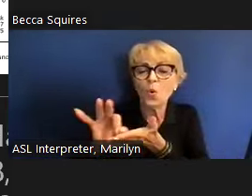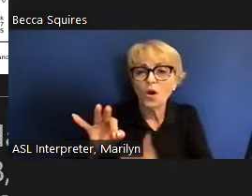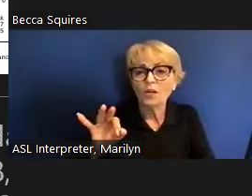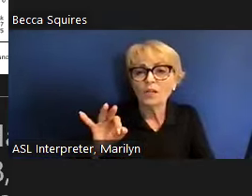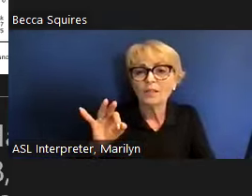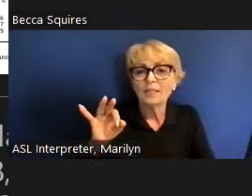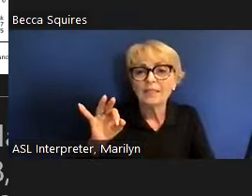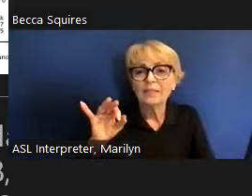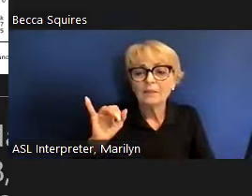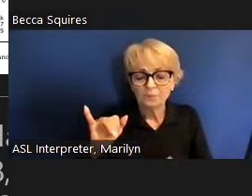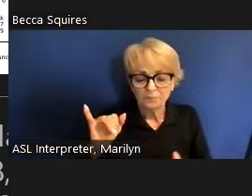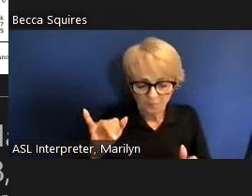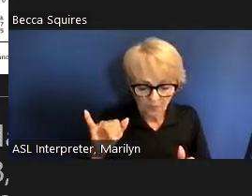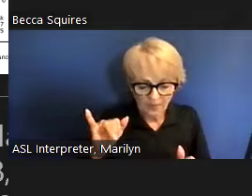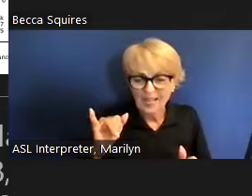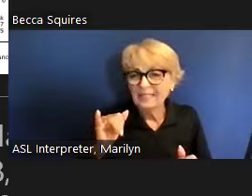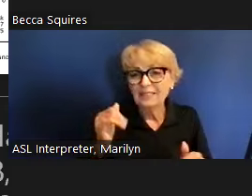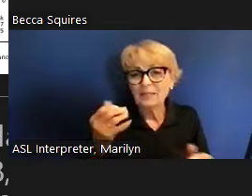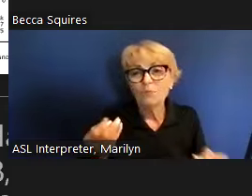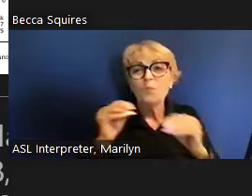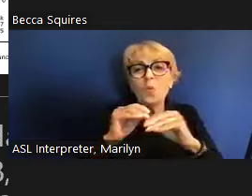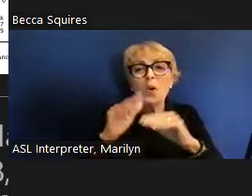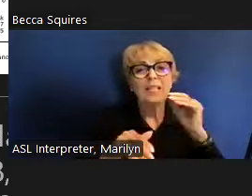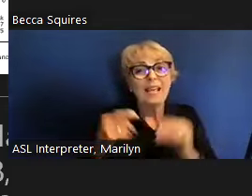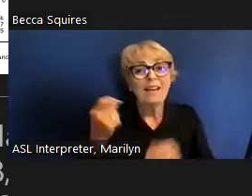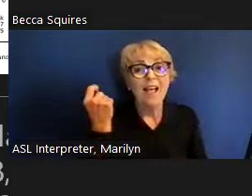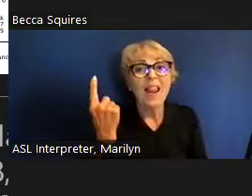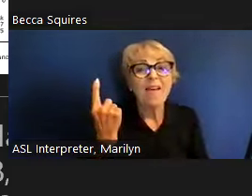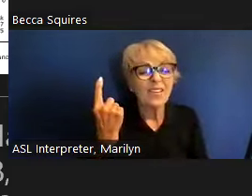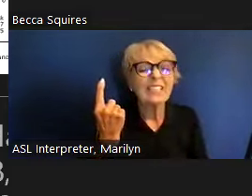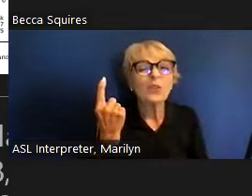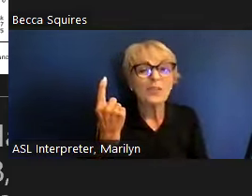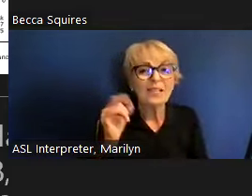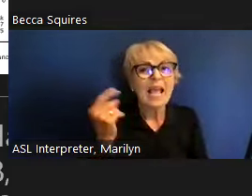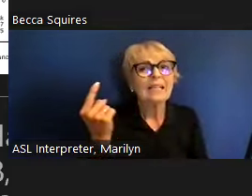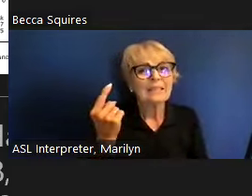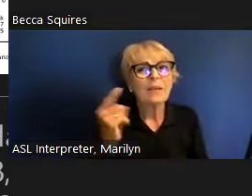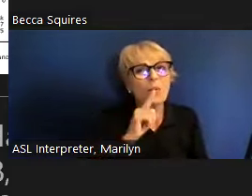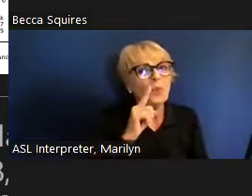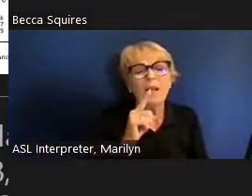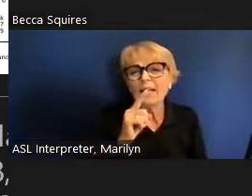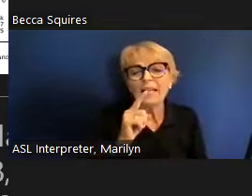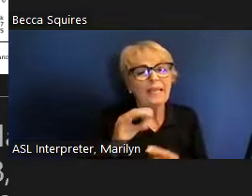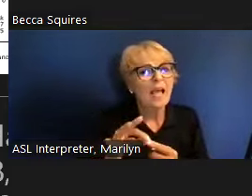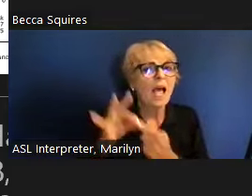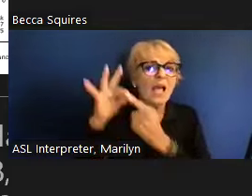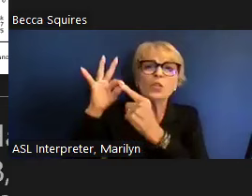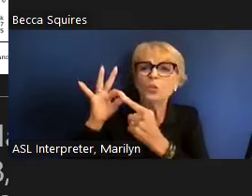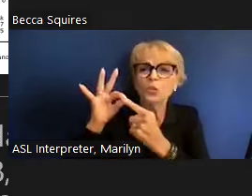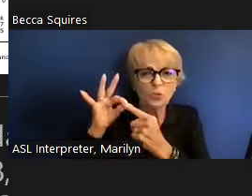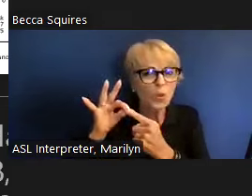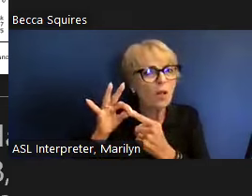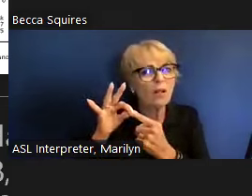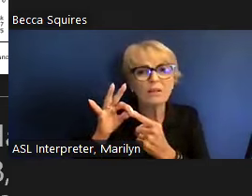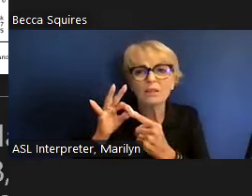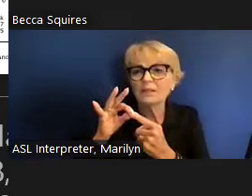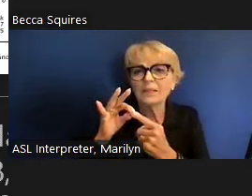that's greater than 11. That's something that's really unusual. That's almost